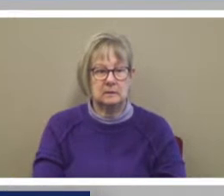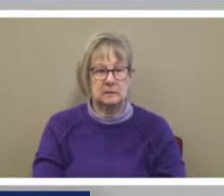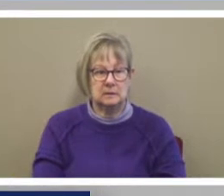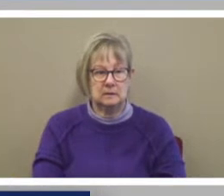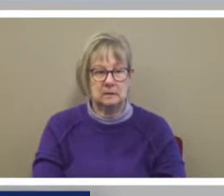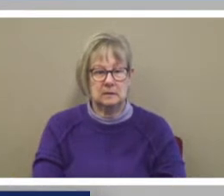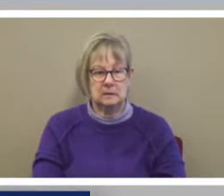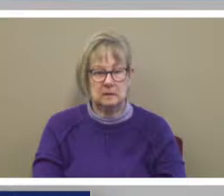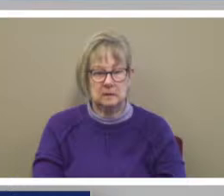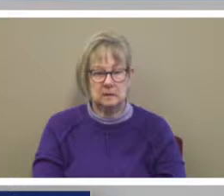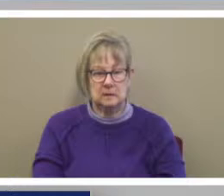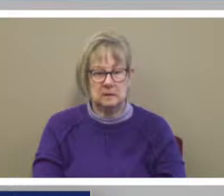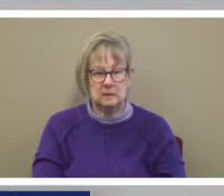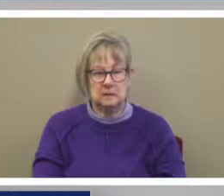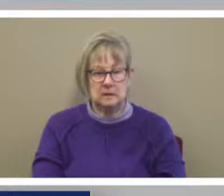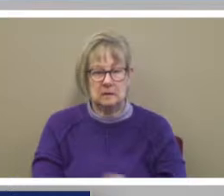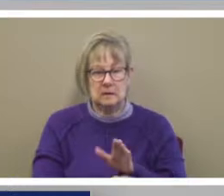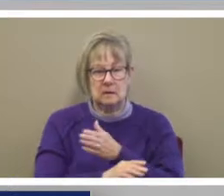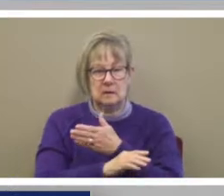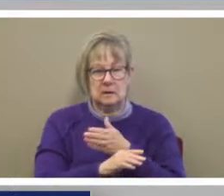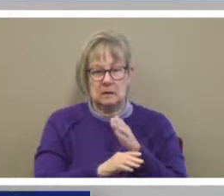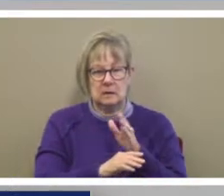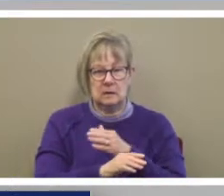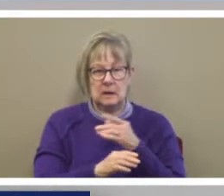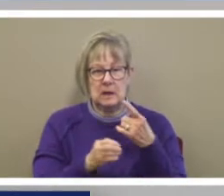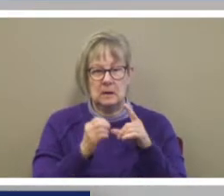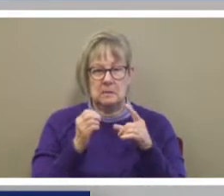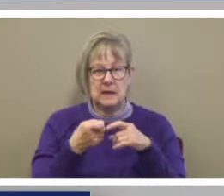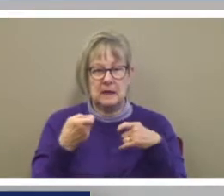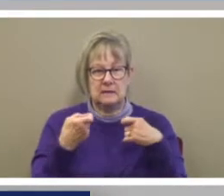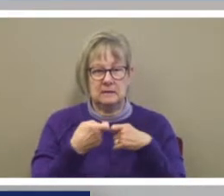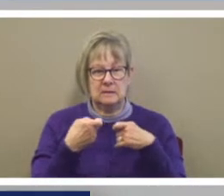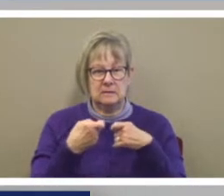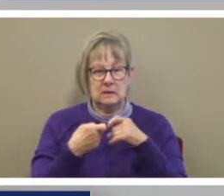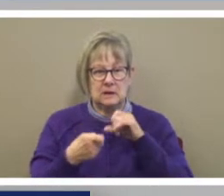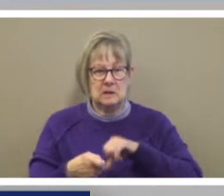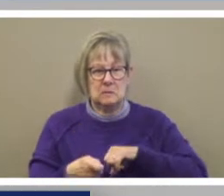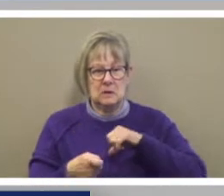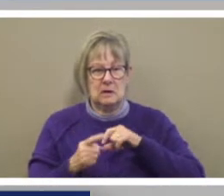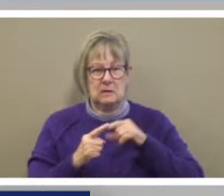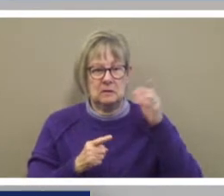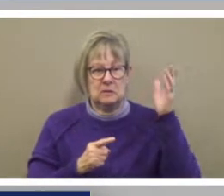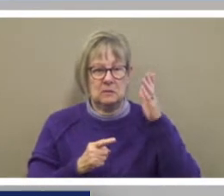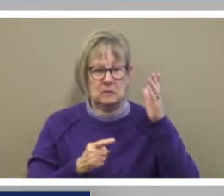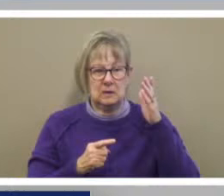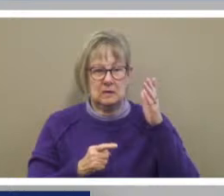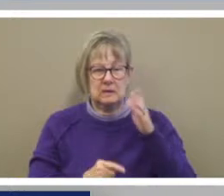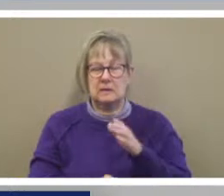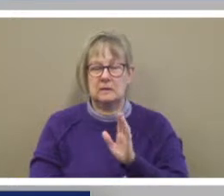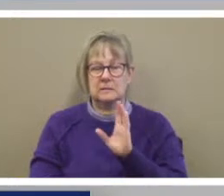There we go. El Paso Electric is proud to present this.